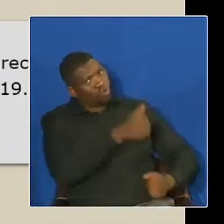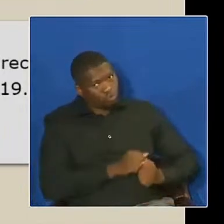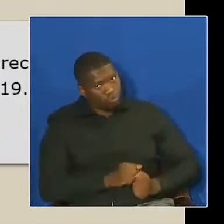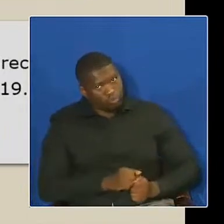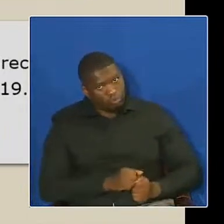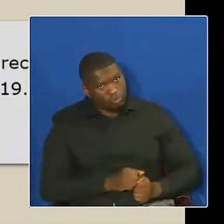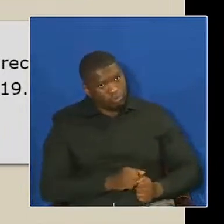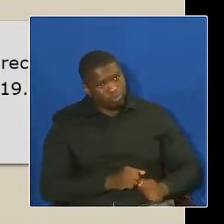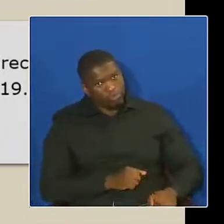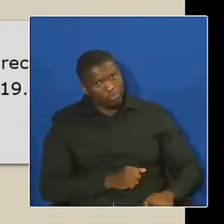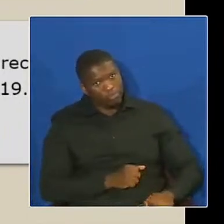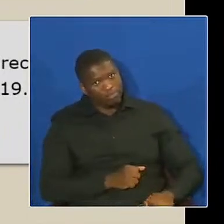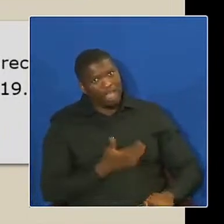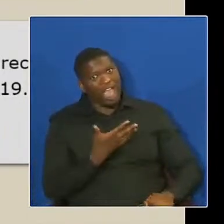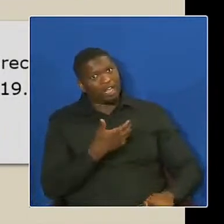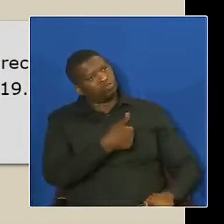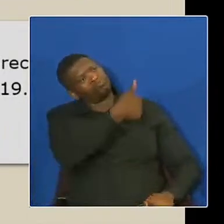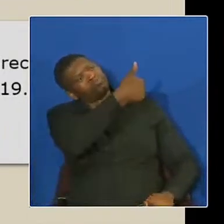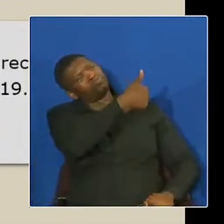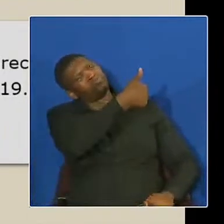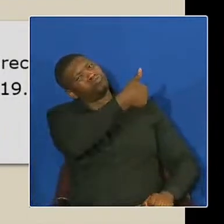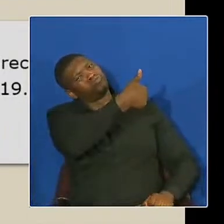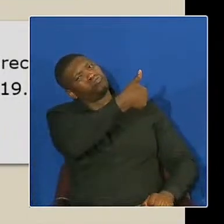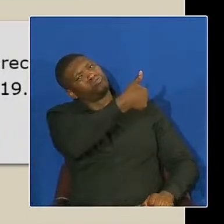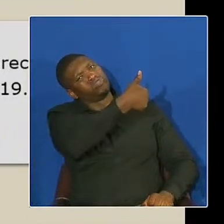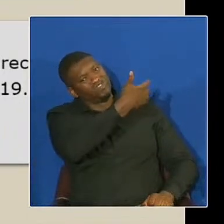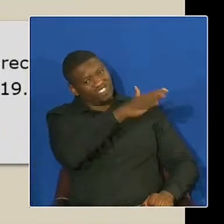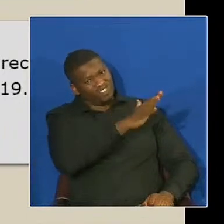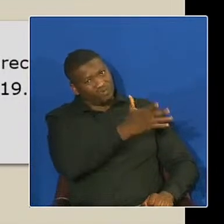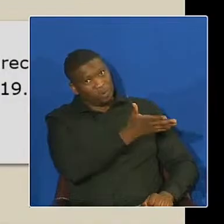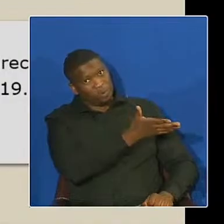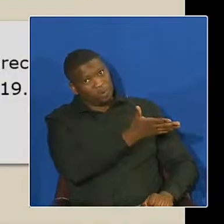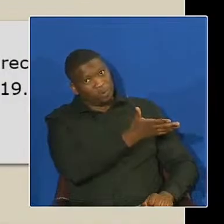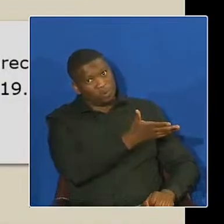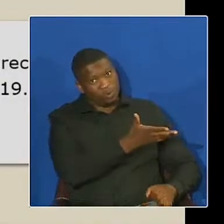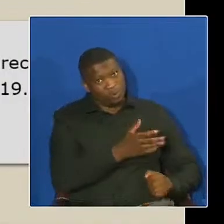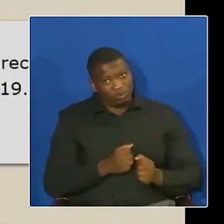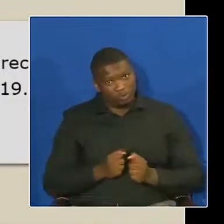a finger, a hand and a finger,